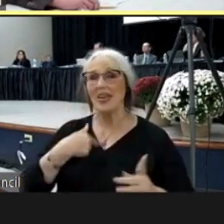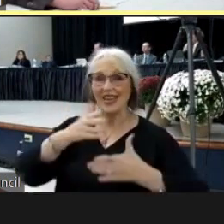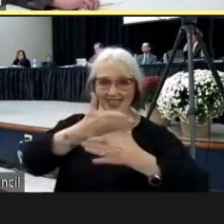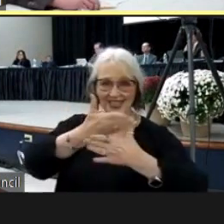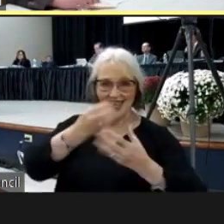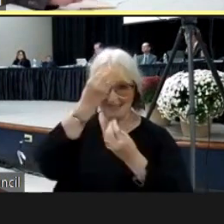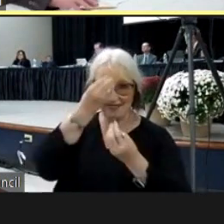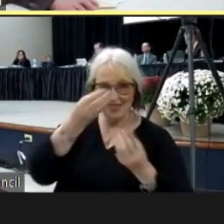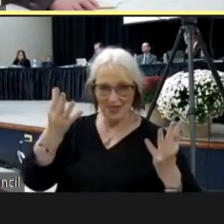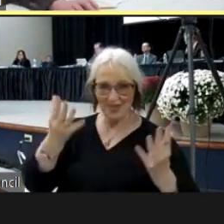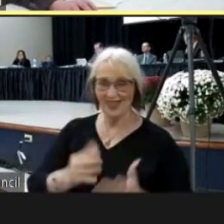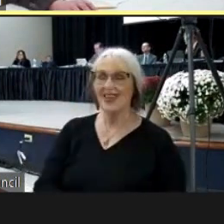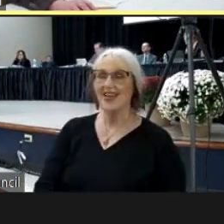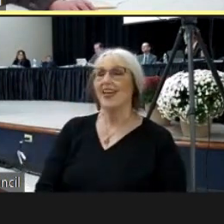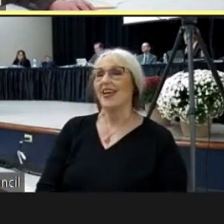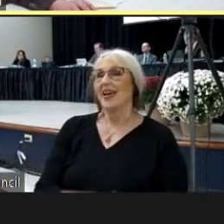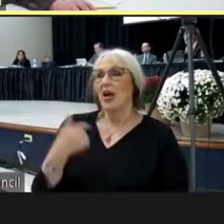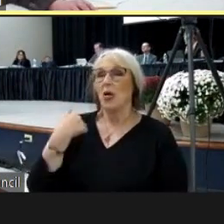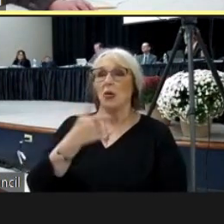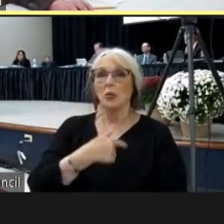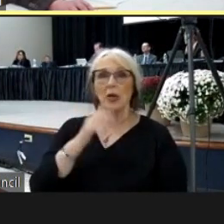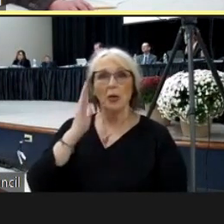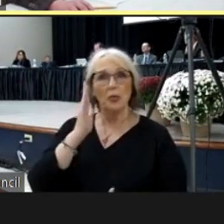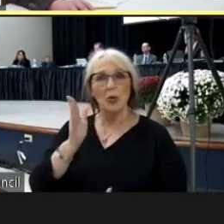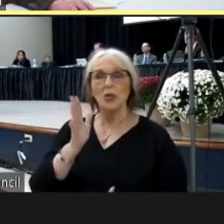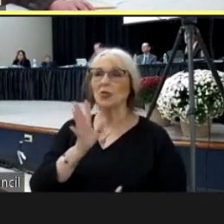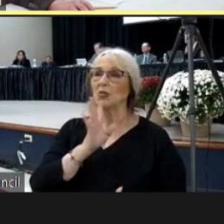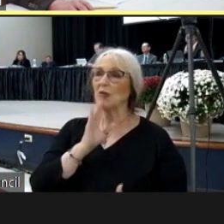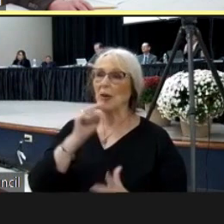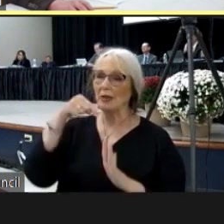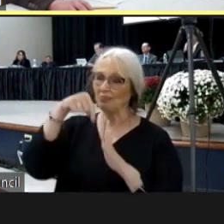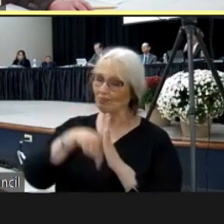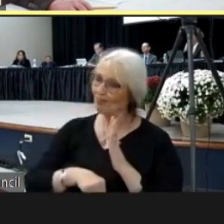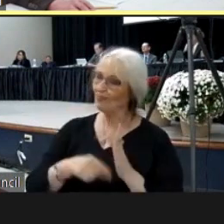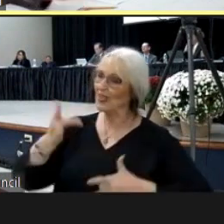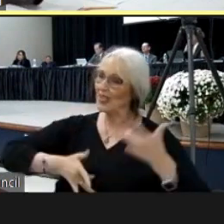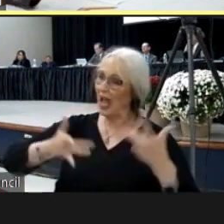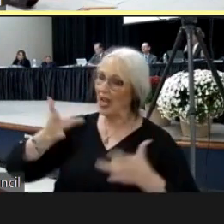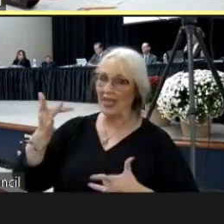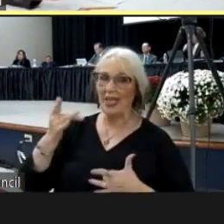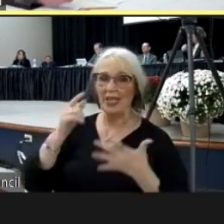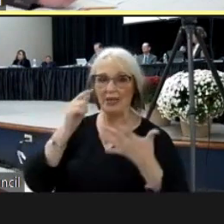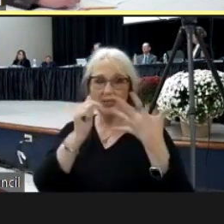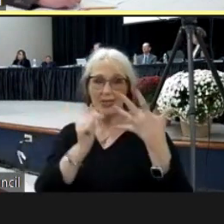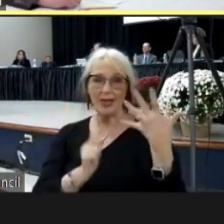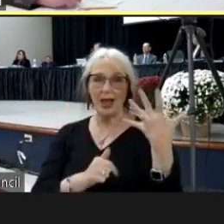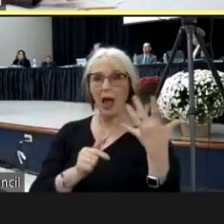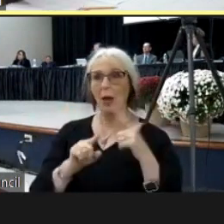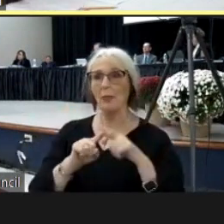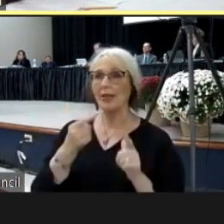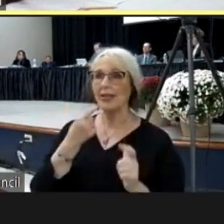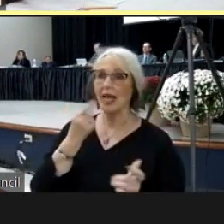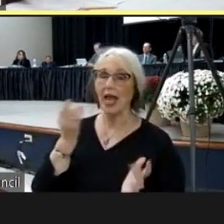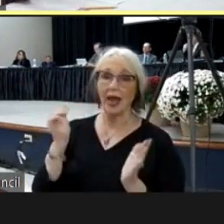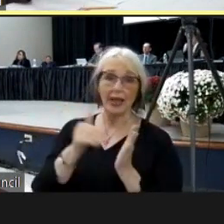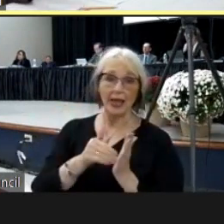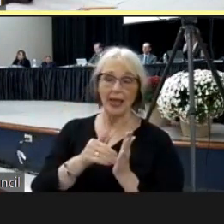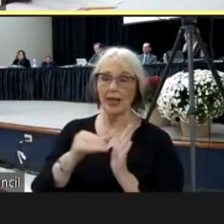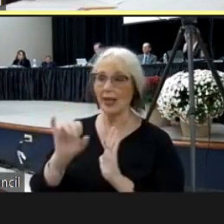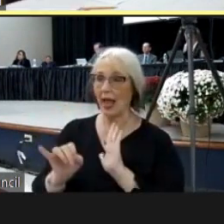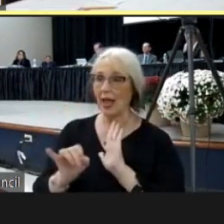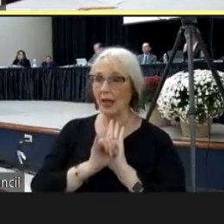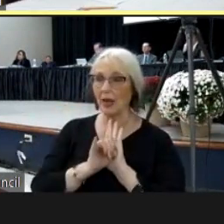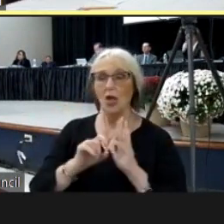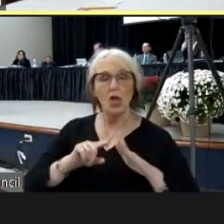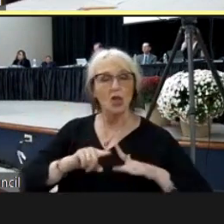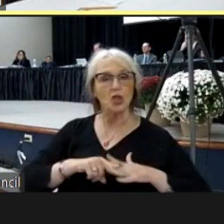you. We're going to get into some exciting details, but to recap and kind of identify where this process started